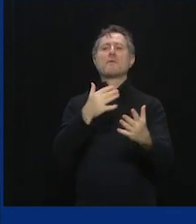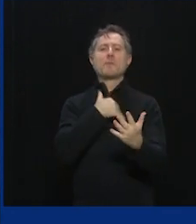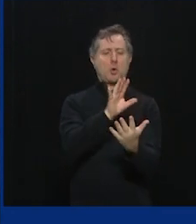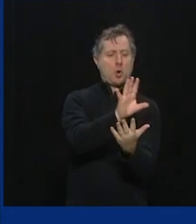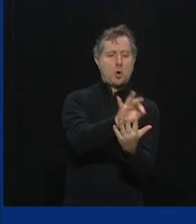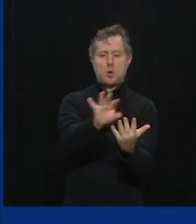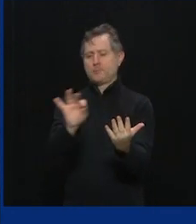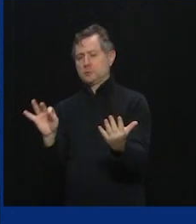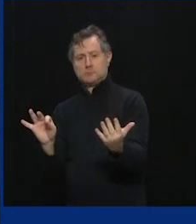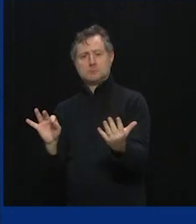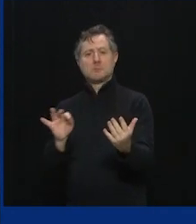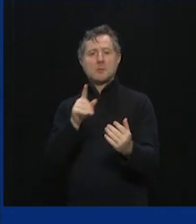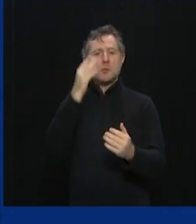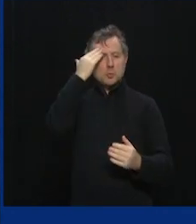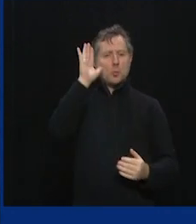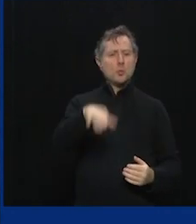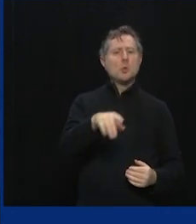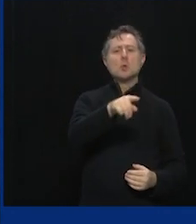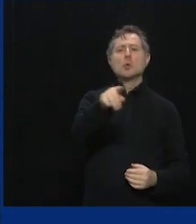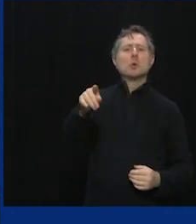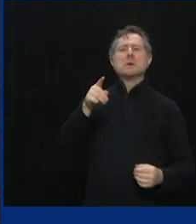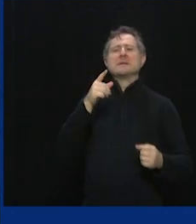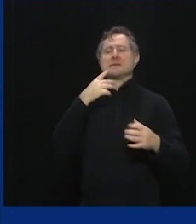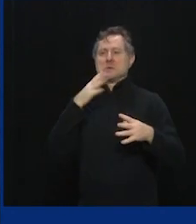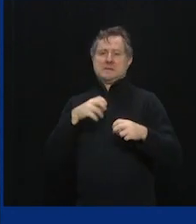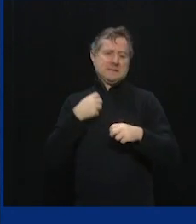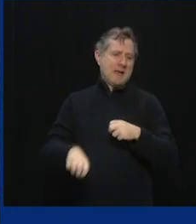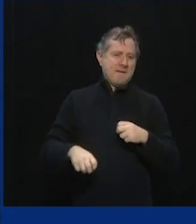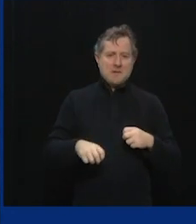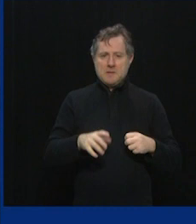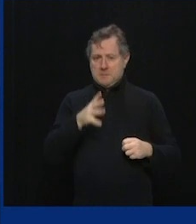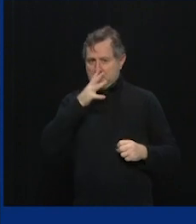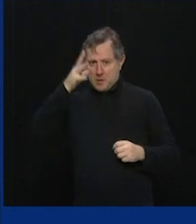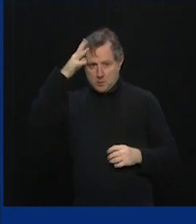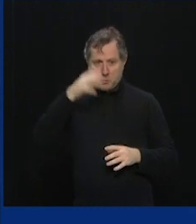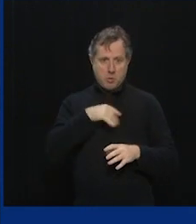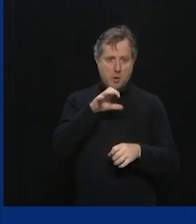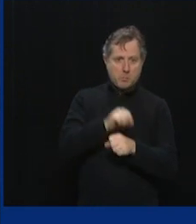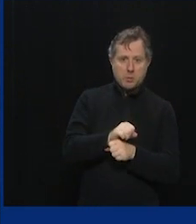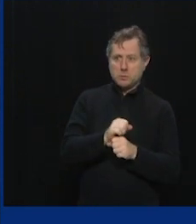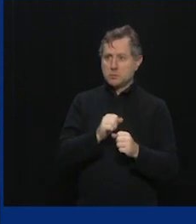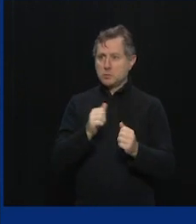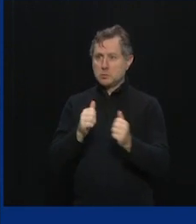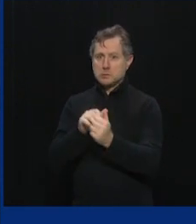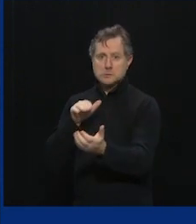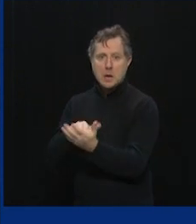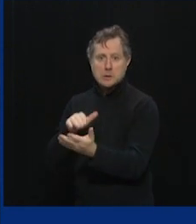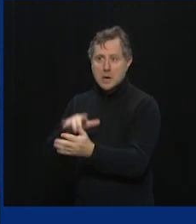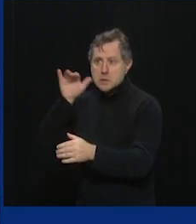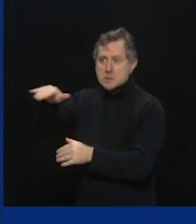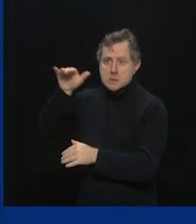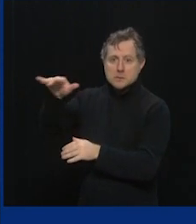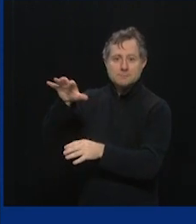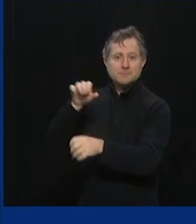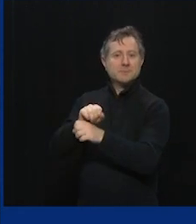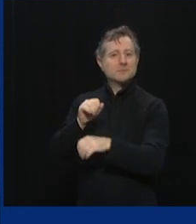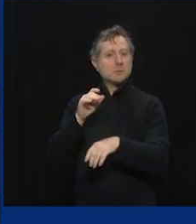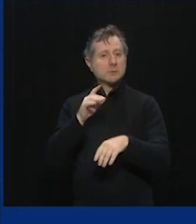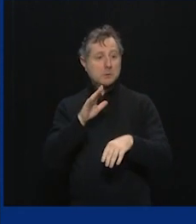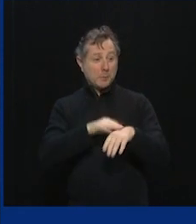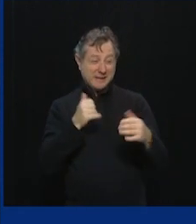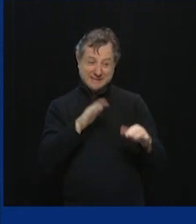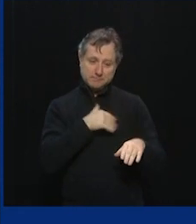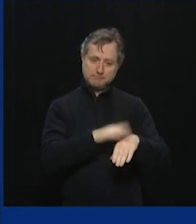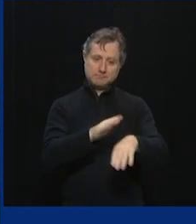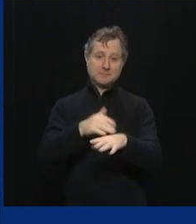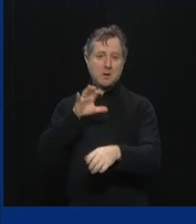I know how this goes. I know how hard it is to make a pediatrician appointment. So calling on parents to make their appointments now, but if they cannot get an